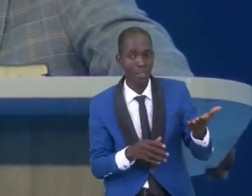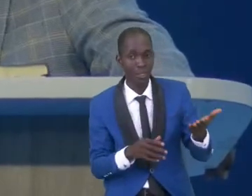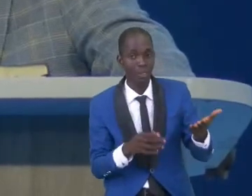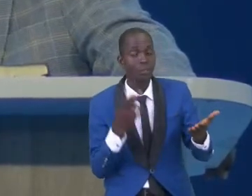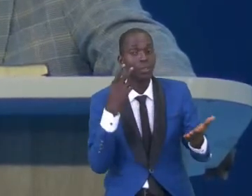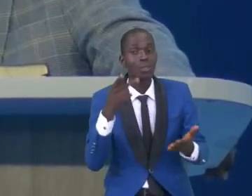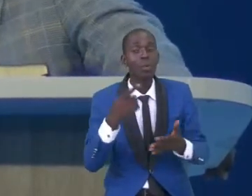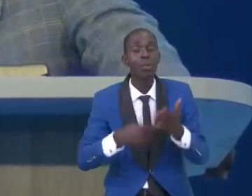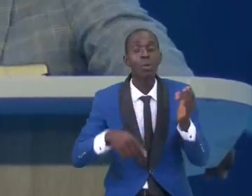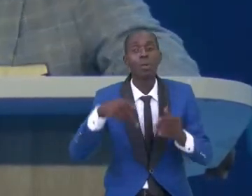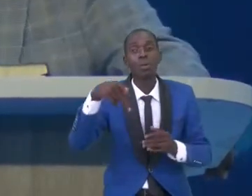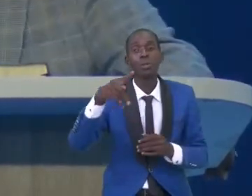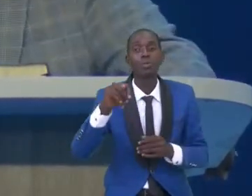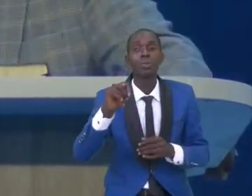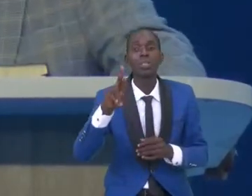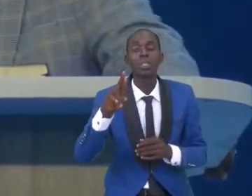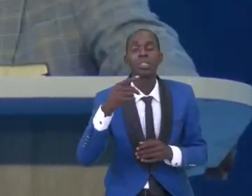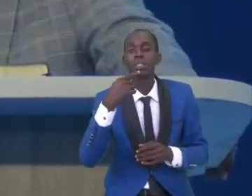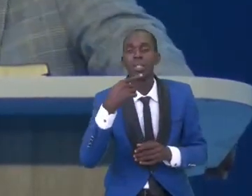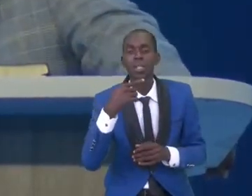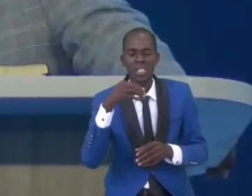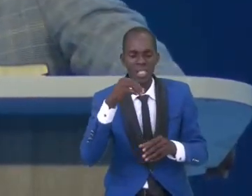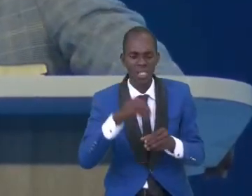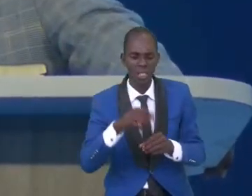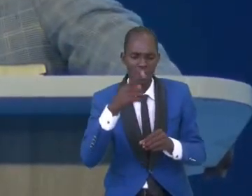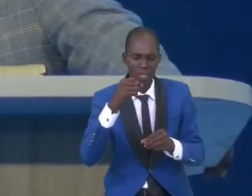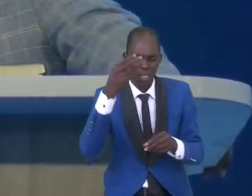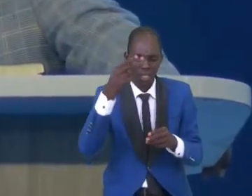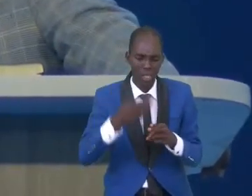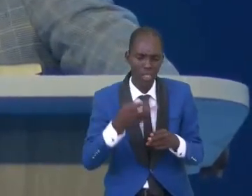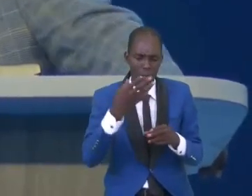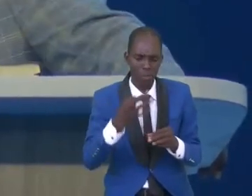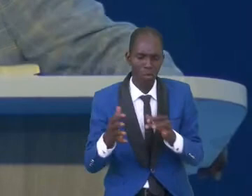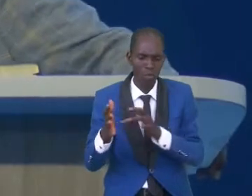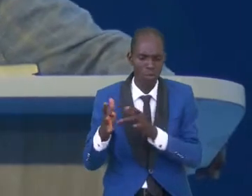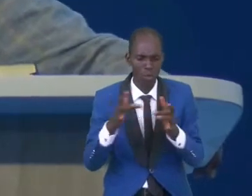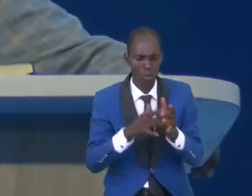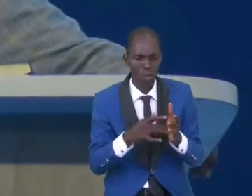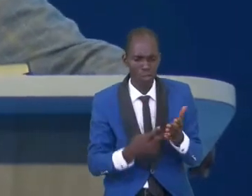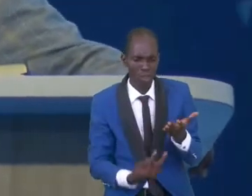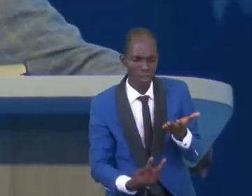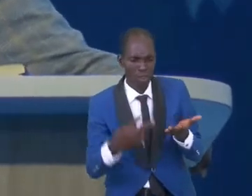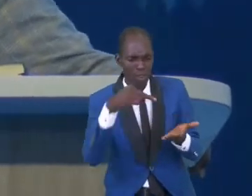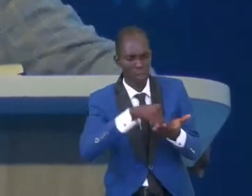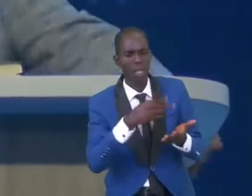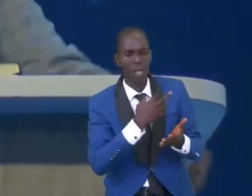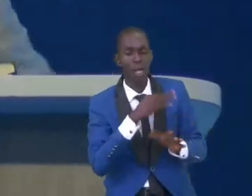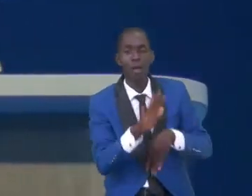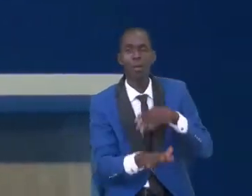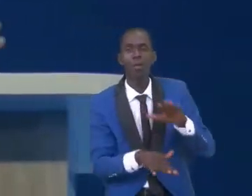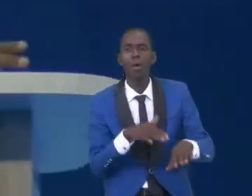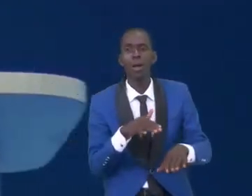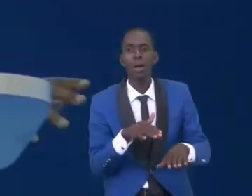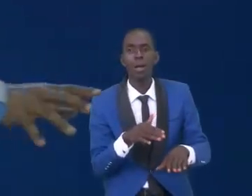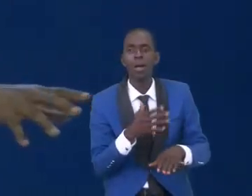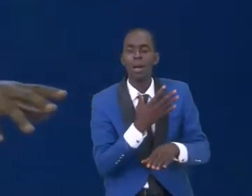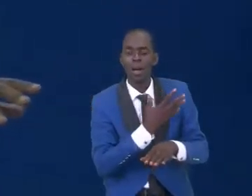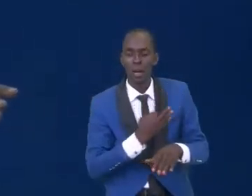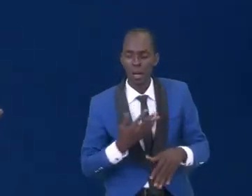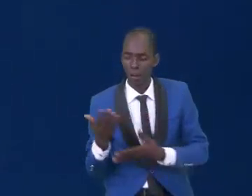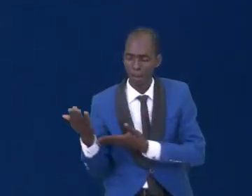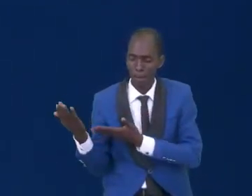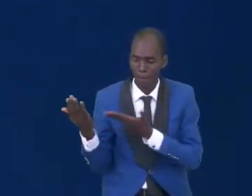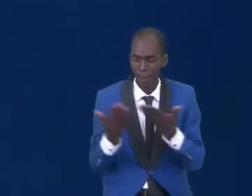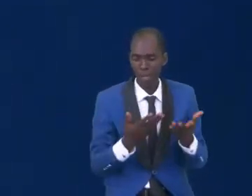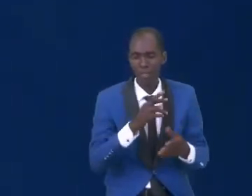said, in the name of Jesus, rise up and walk. Then he stretched forth